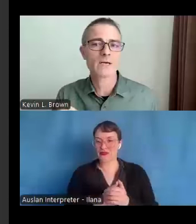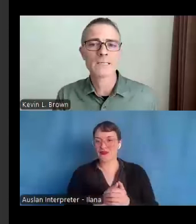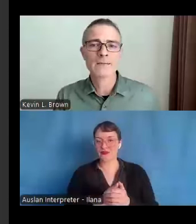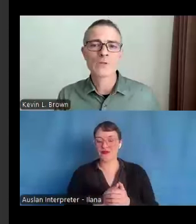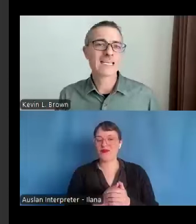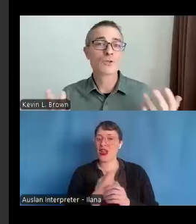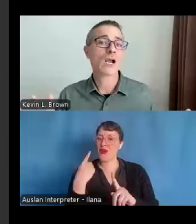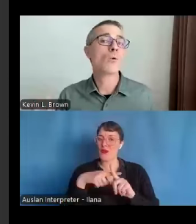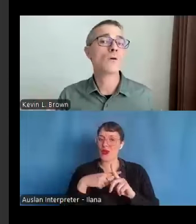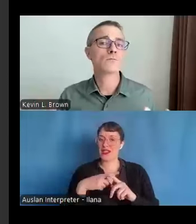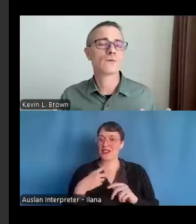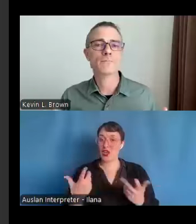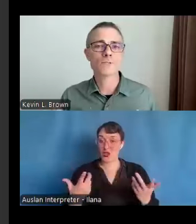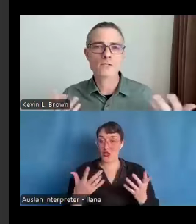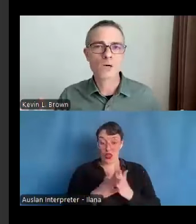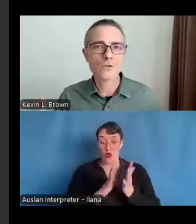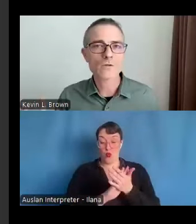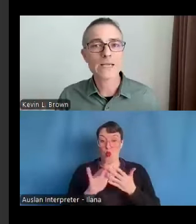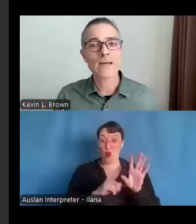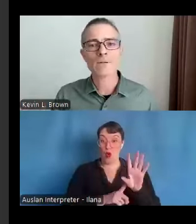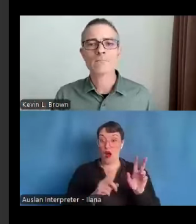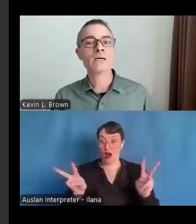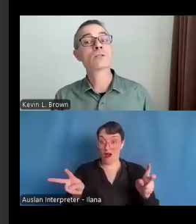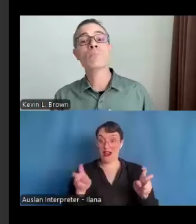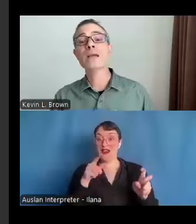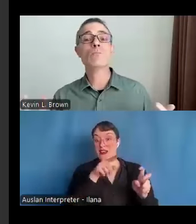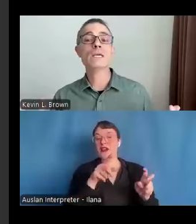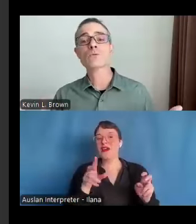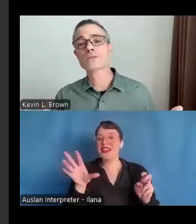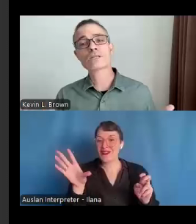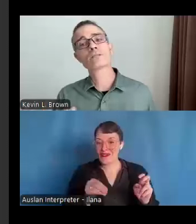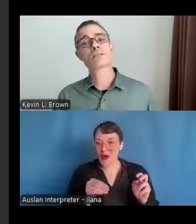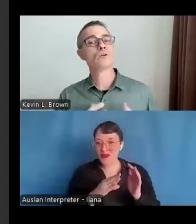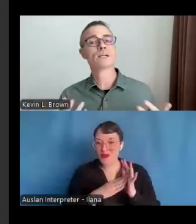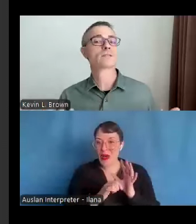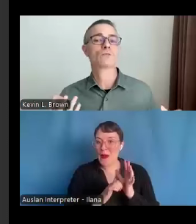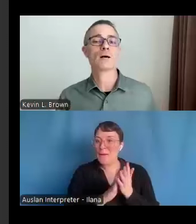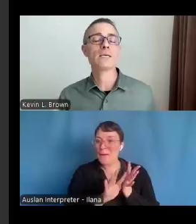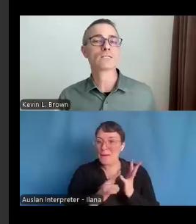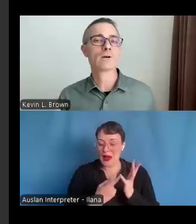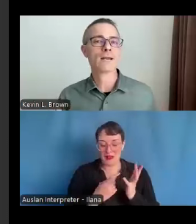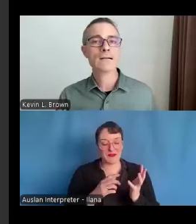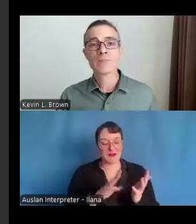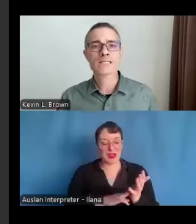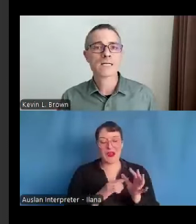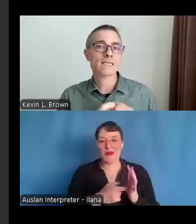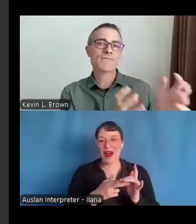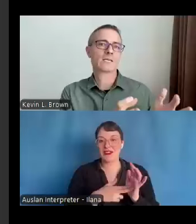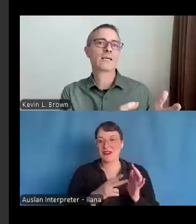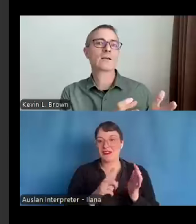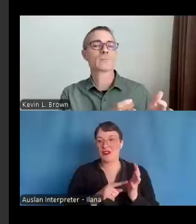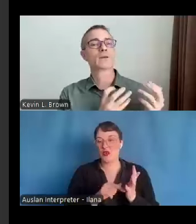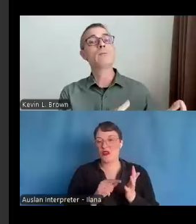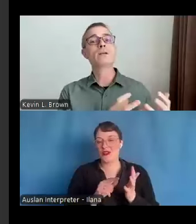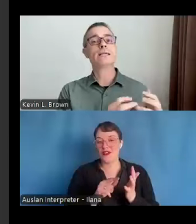statement here. It's actually a quote from Dr. Martin Luther King, because there can be no peace without justice and no justice without peace, right? That's not